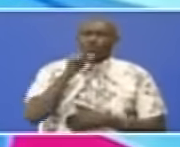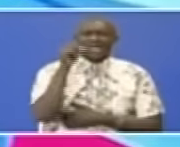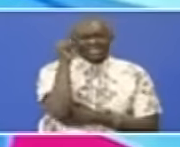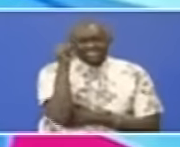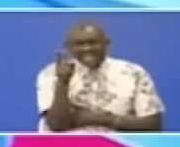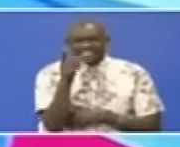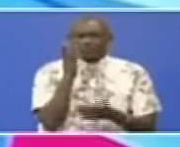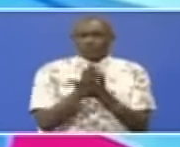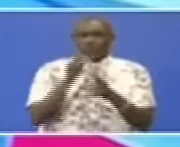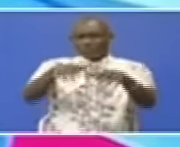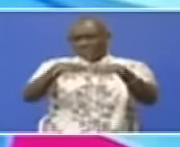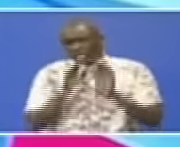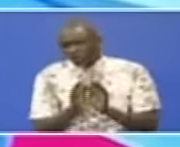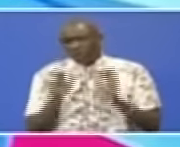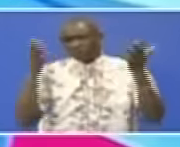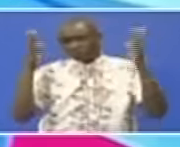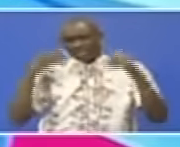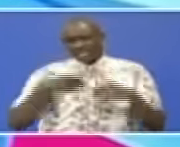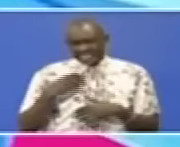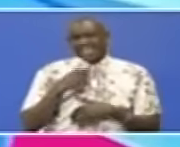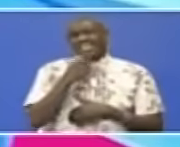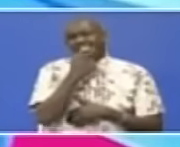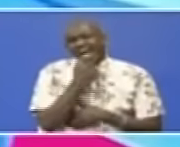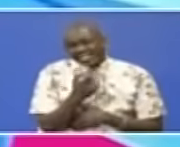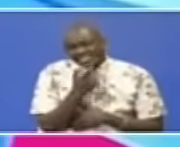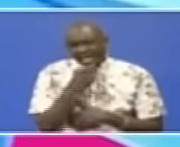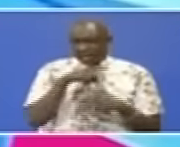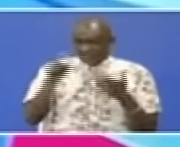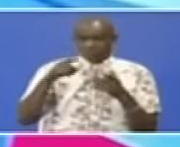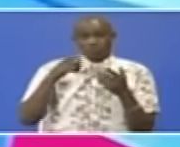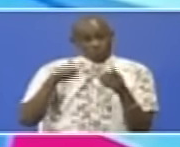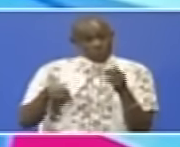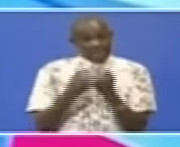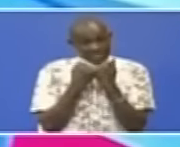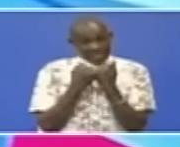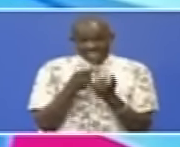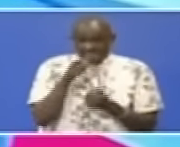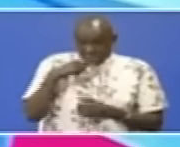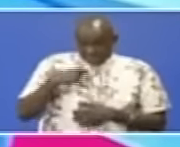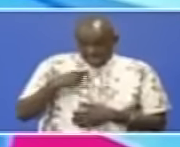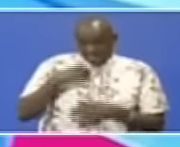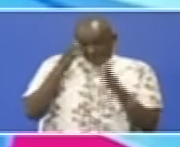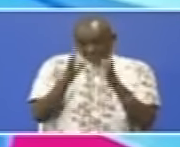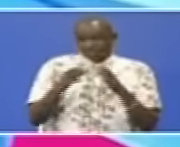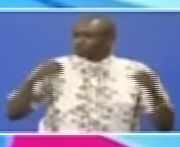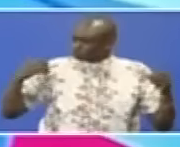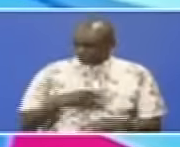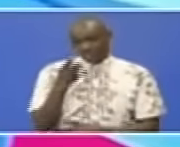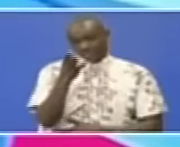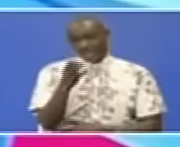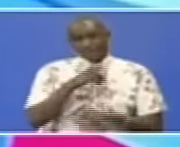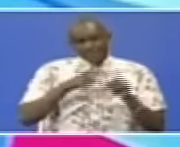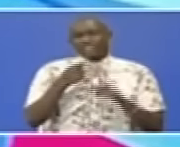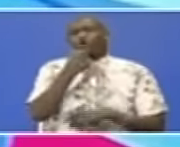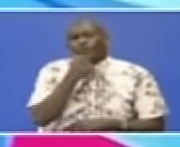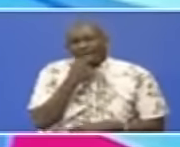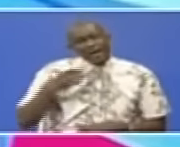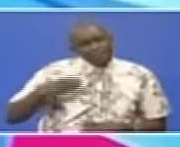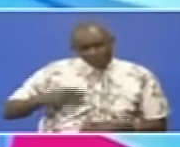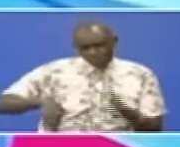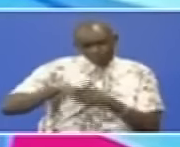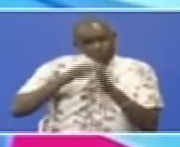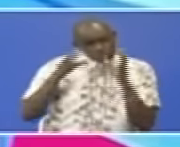a real funeral ceremony in Luo Nyanza is about, the following story might trigger anger or shock. But for Gor Mahia fans in